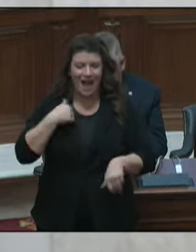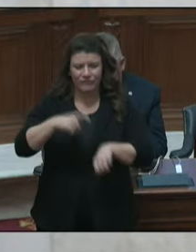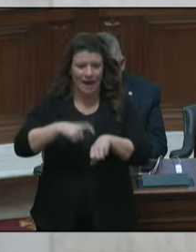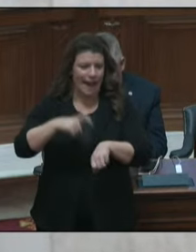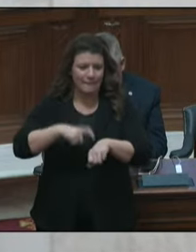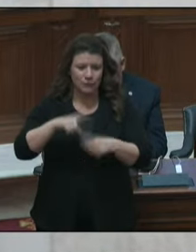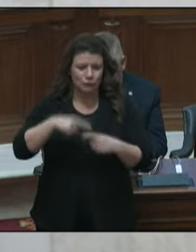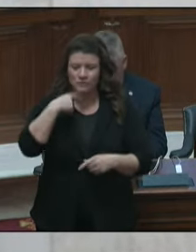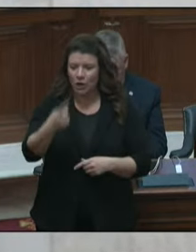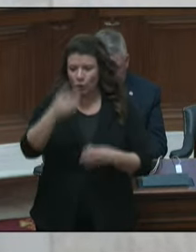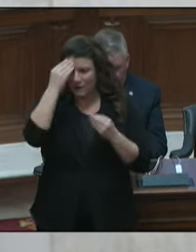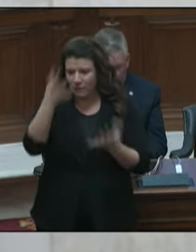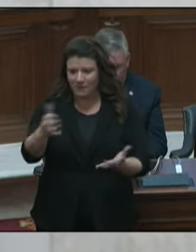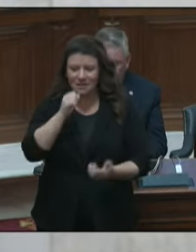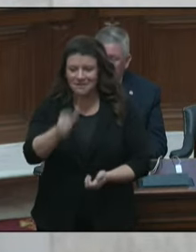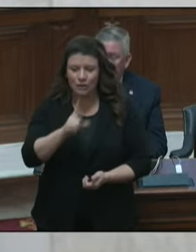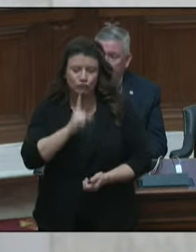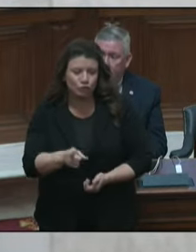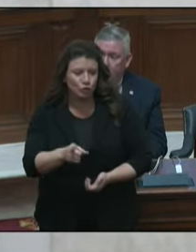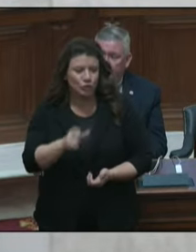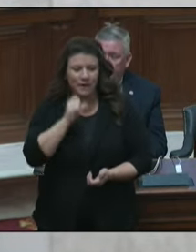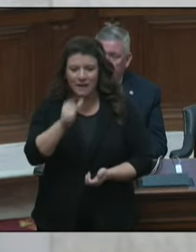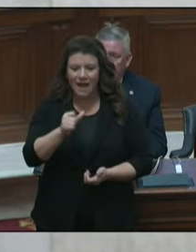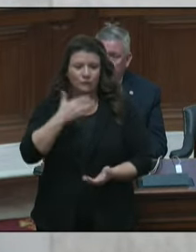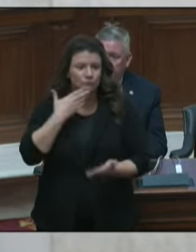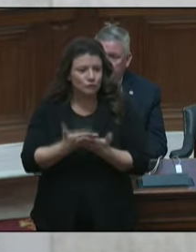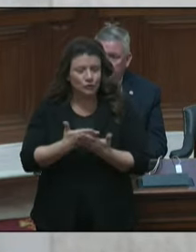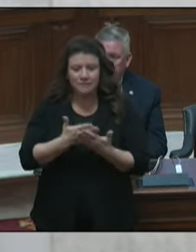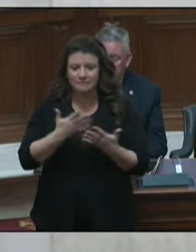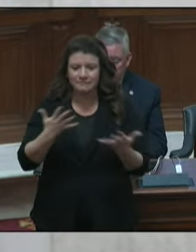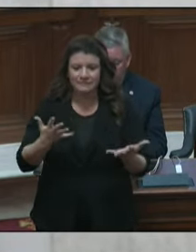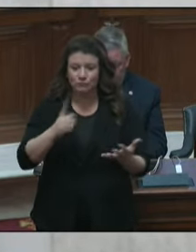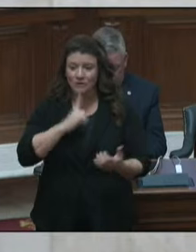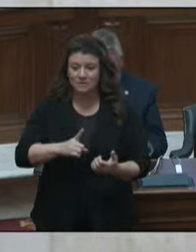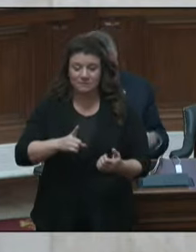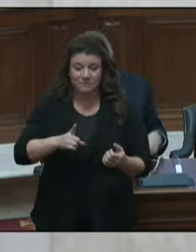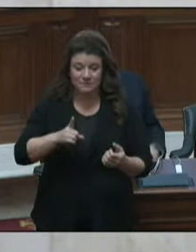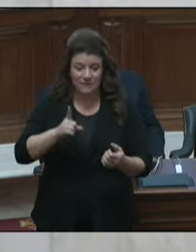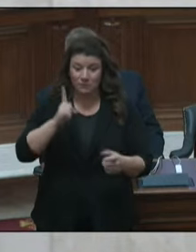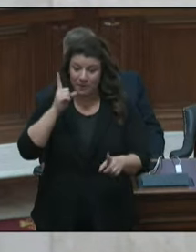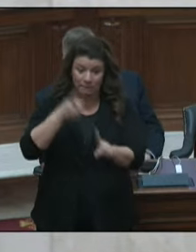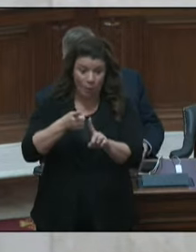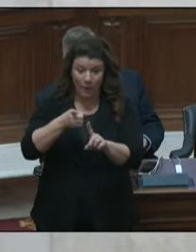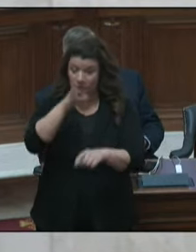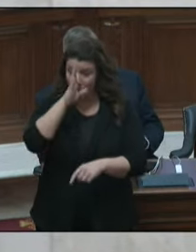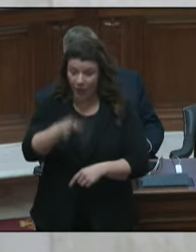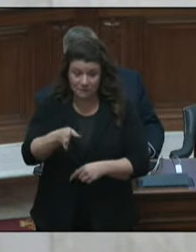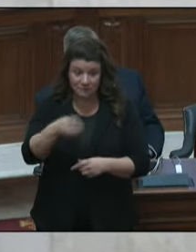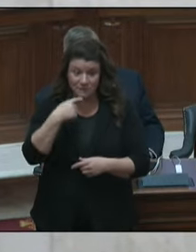it, and I don't know how to tell you this any more point blank than just this.